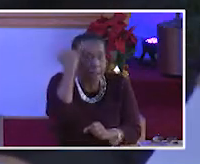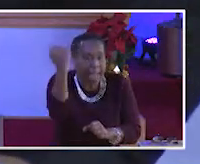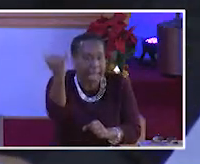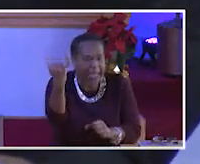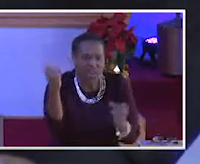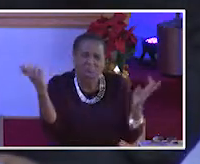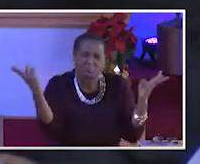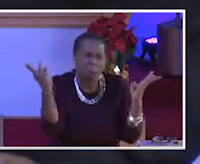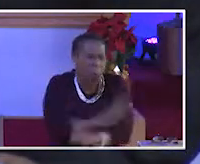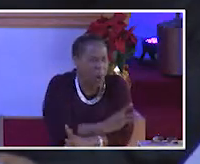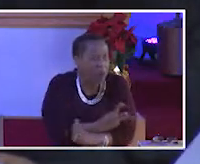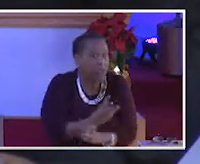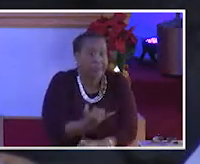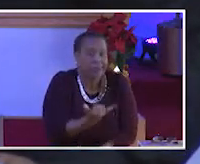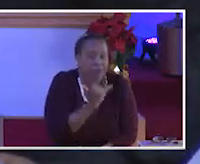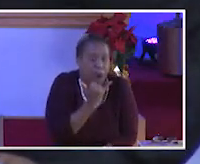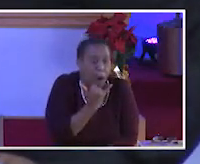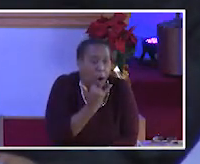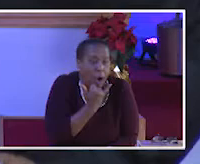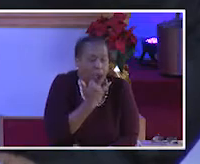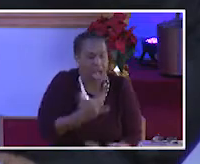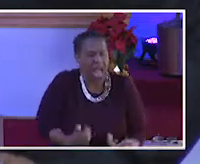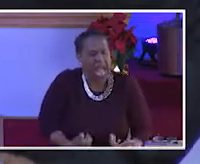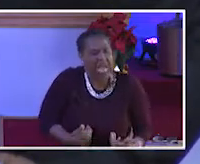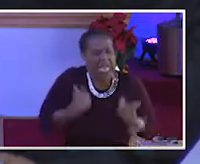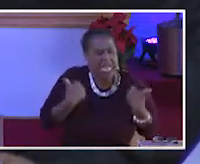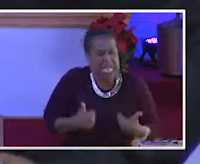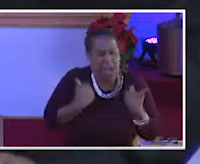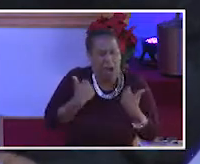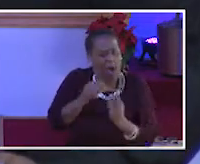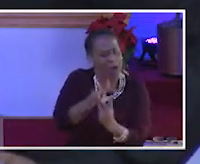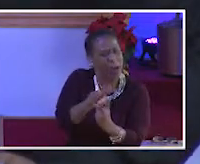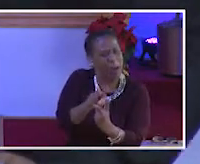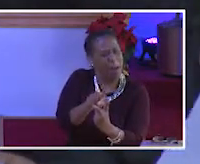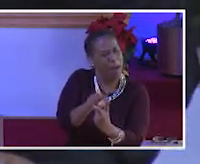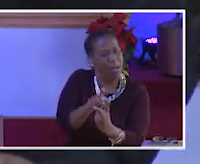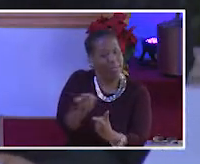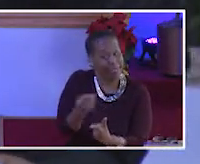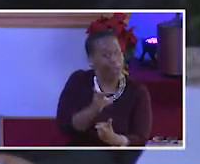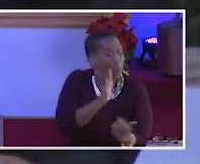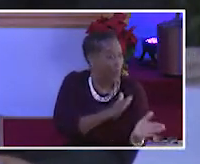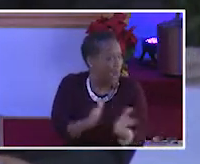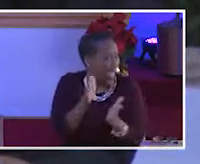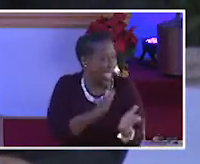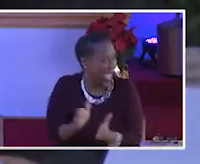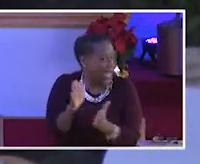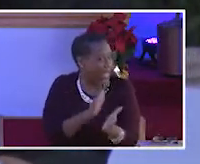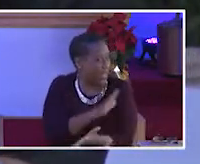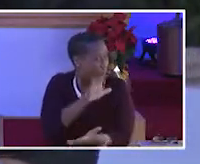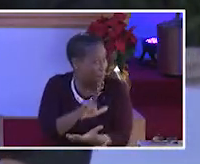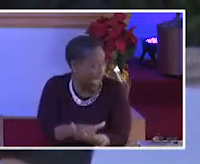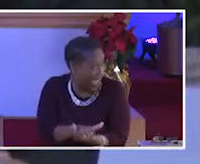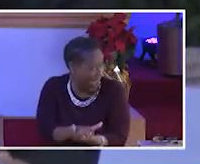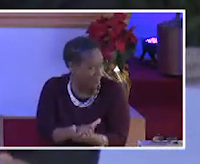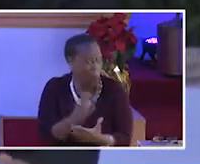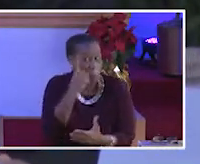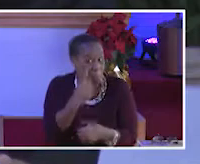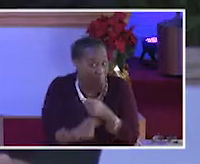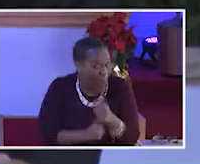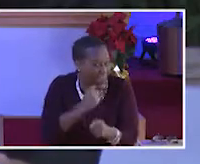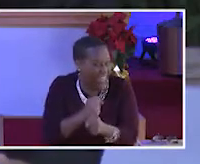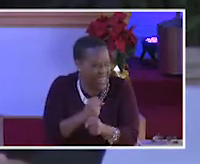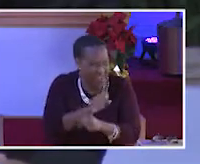gone wrong. A young betrothed couple intended to be married after the year-long